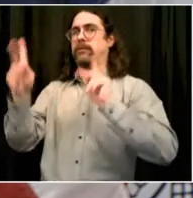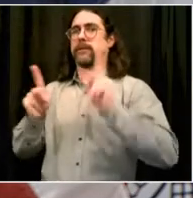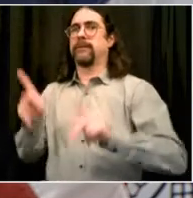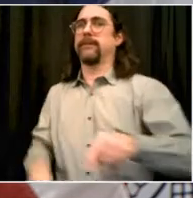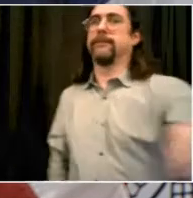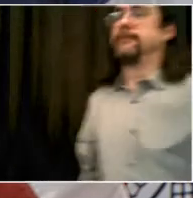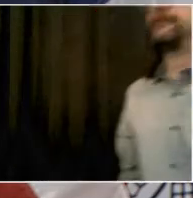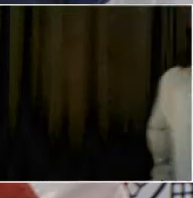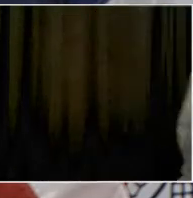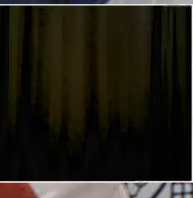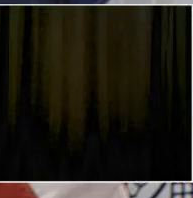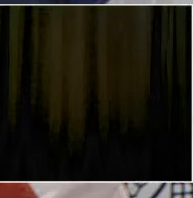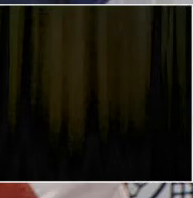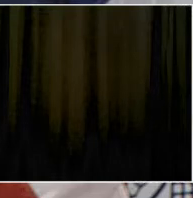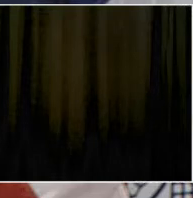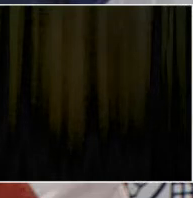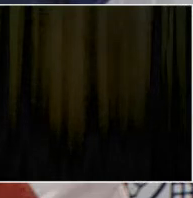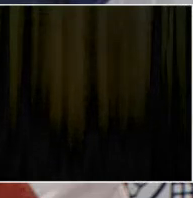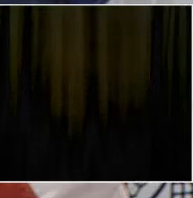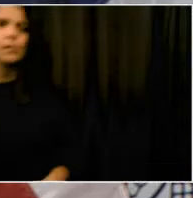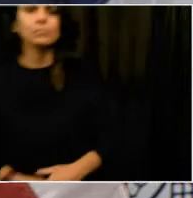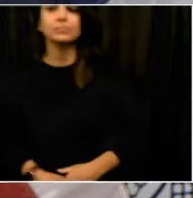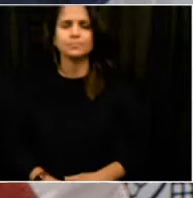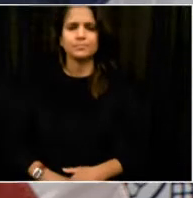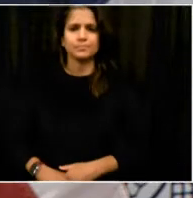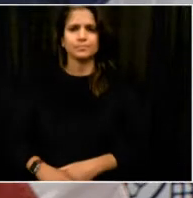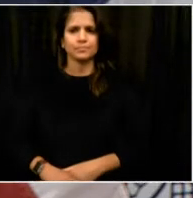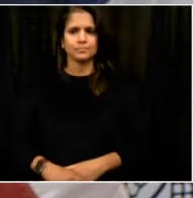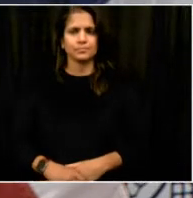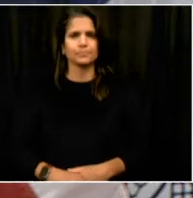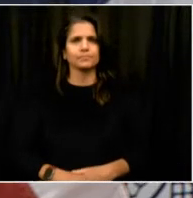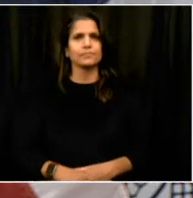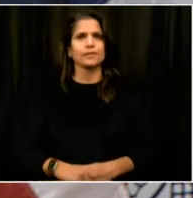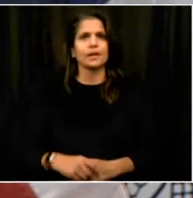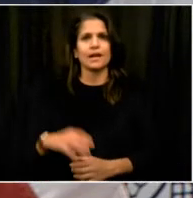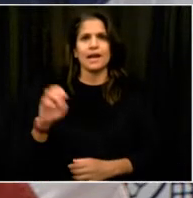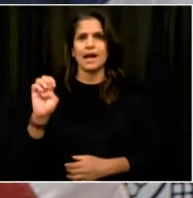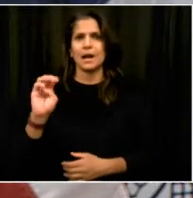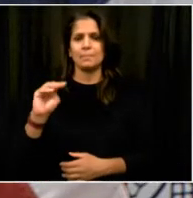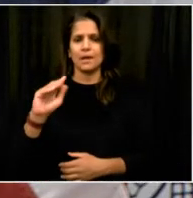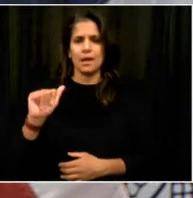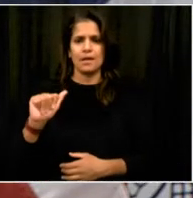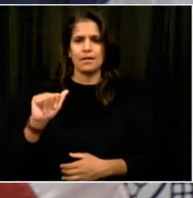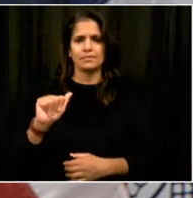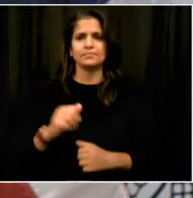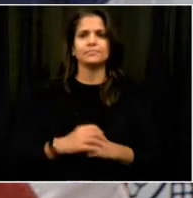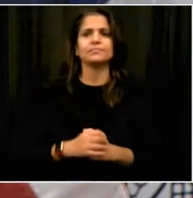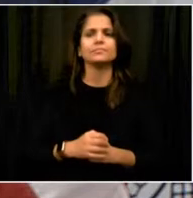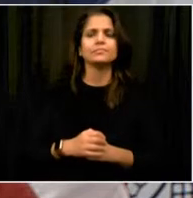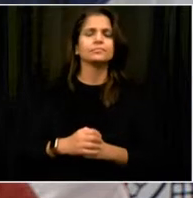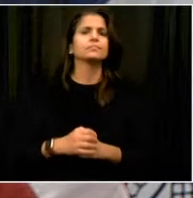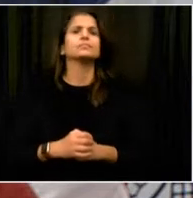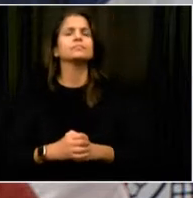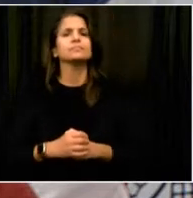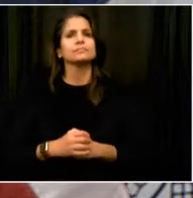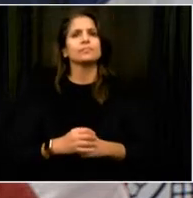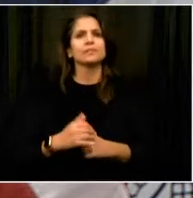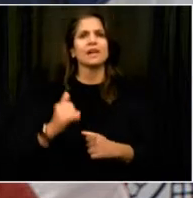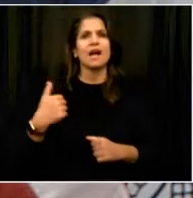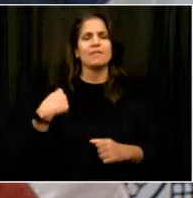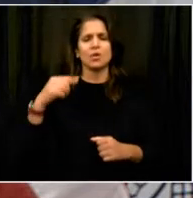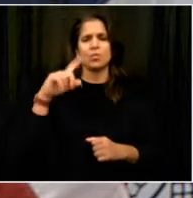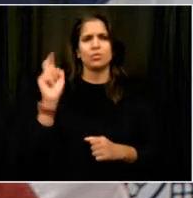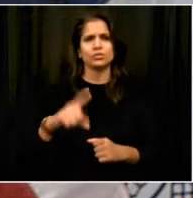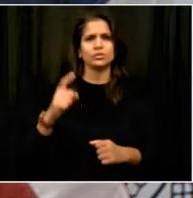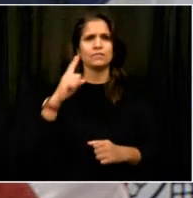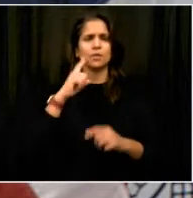Hi, good morning, Mayor. First, a question for my colleague. She says this morning Commissioner Shea was on New York One, and he blamed the continued